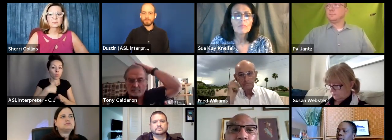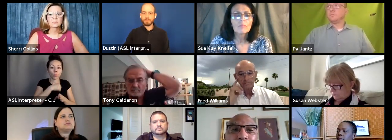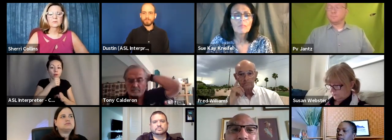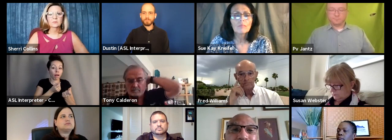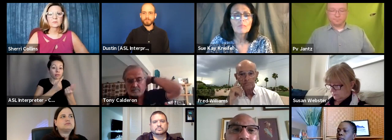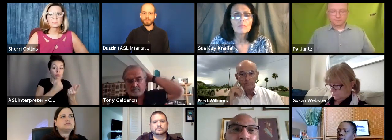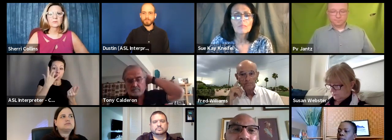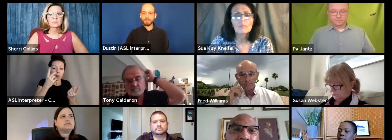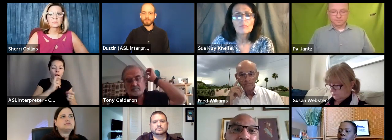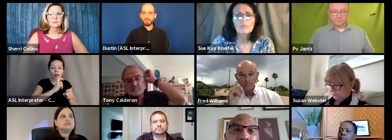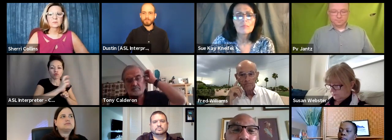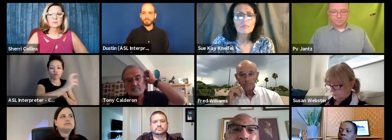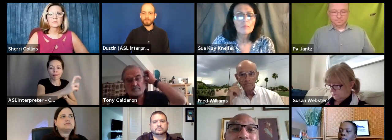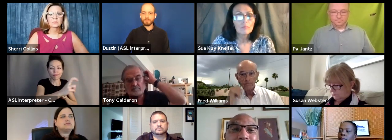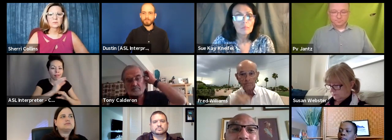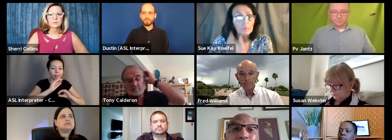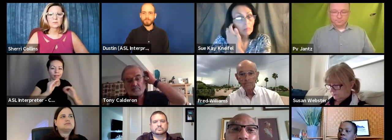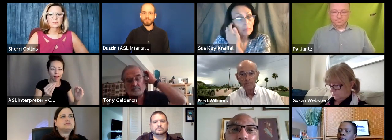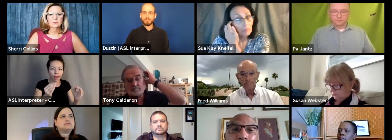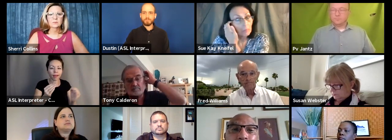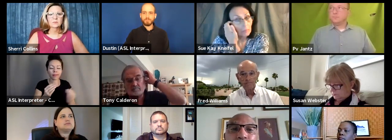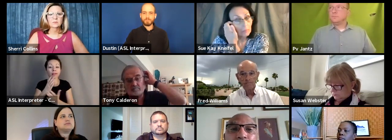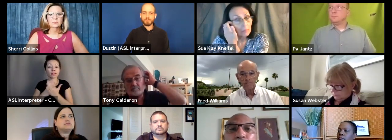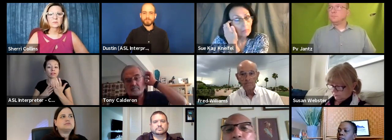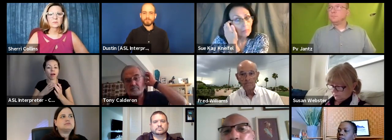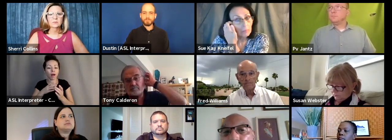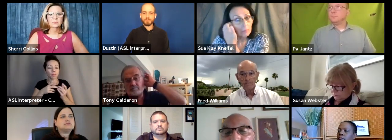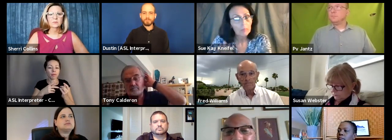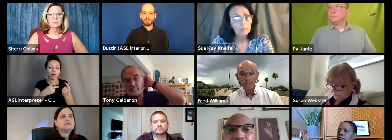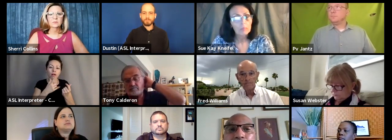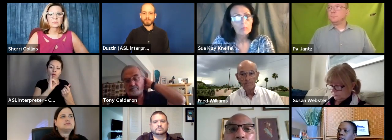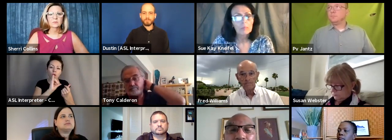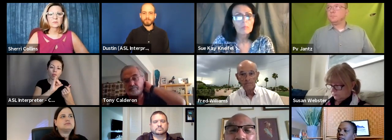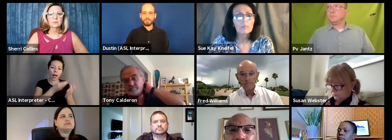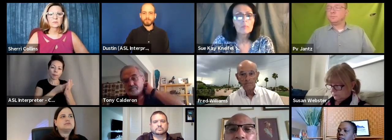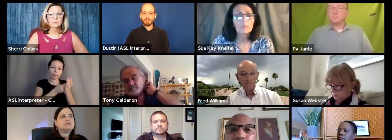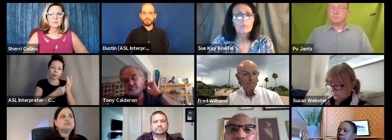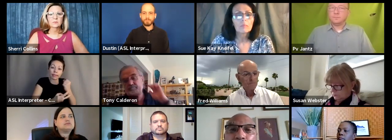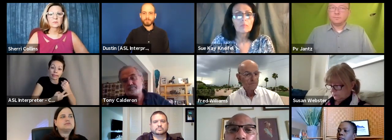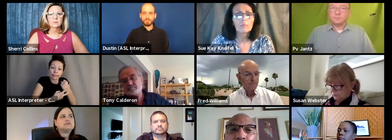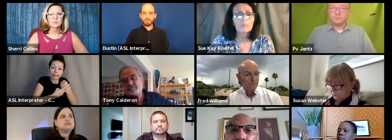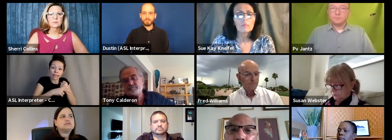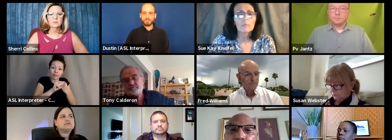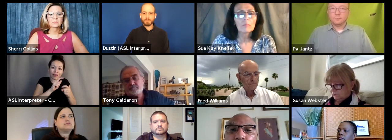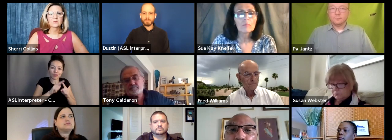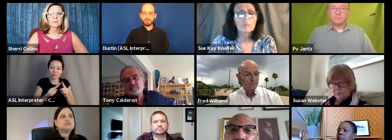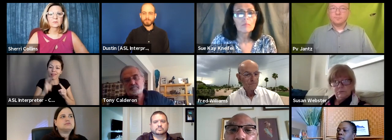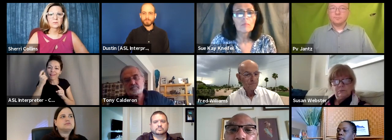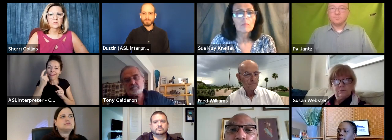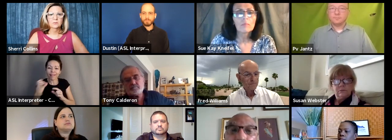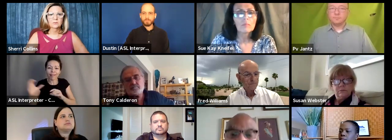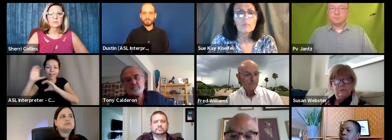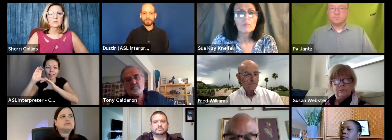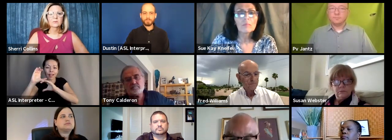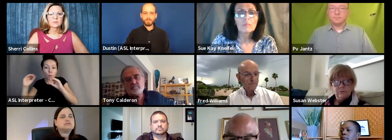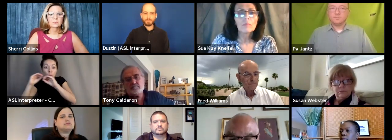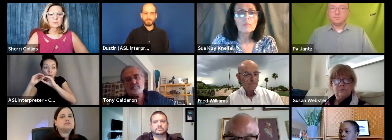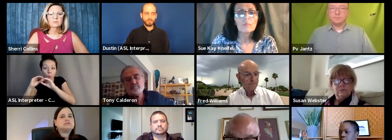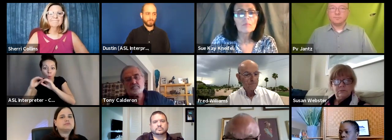a lot of areas we saved money in, but at the same time, there were additional expenses that we incurred as well.